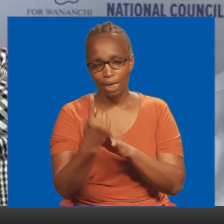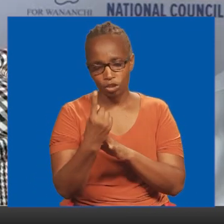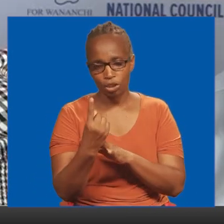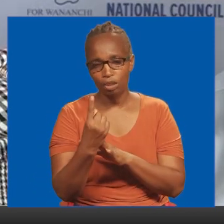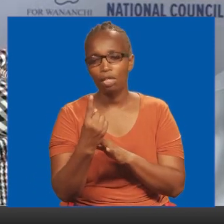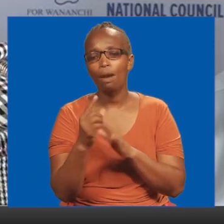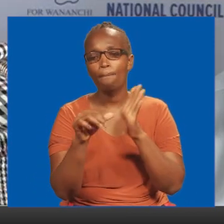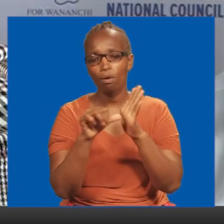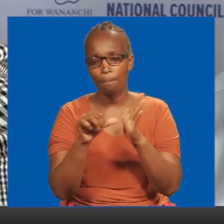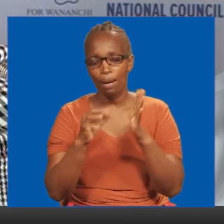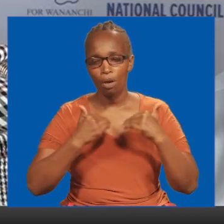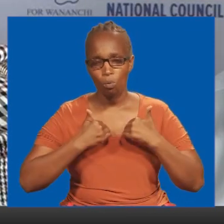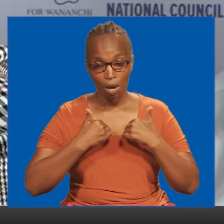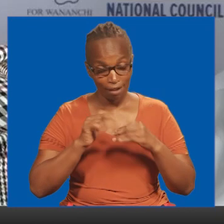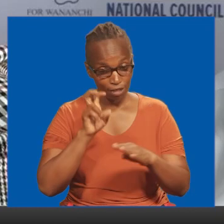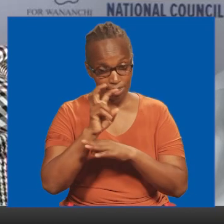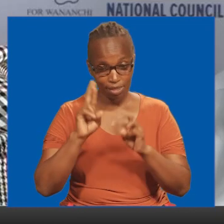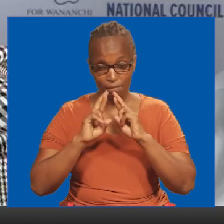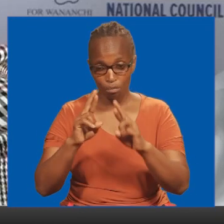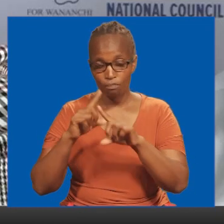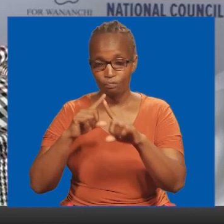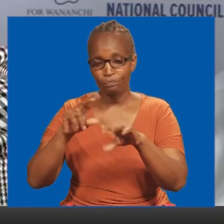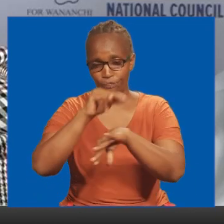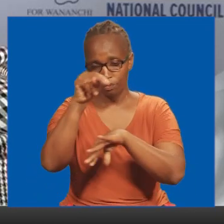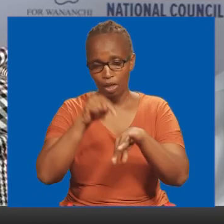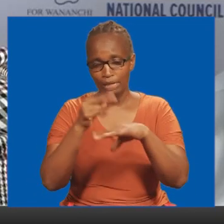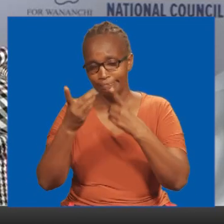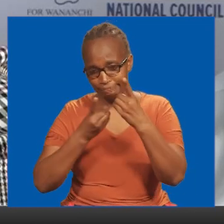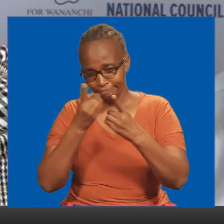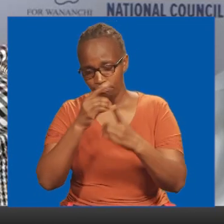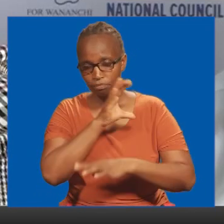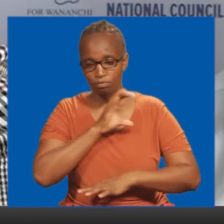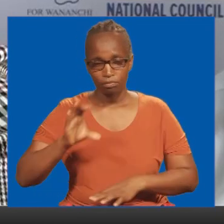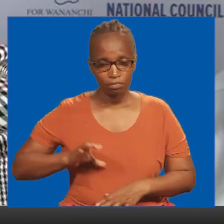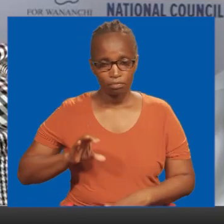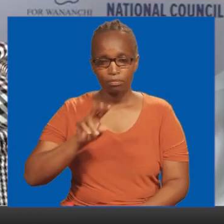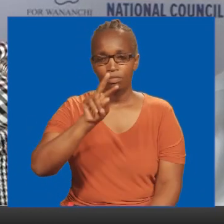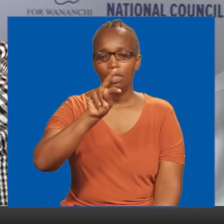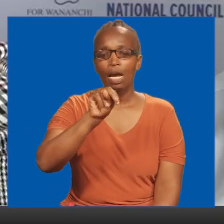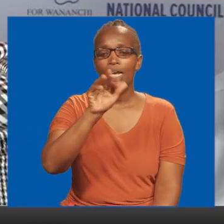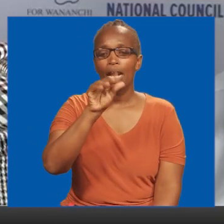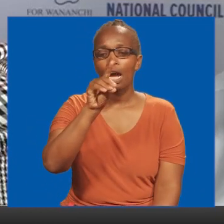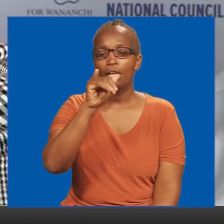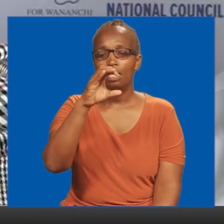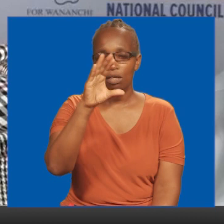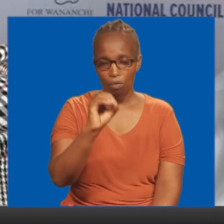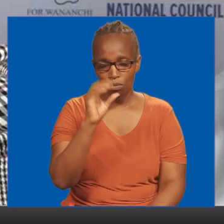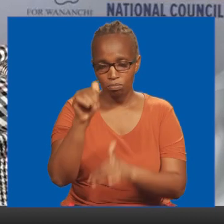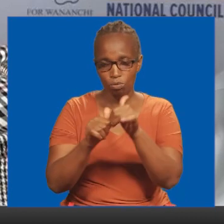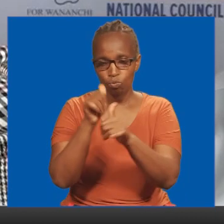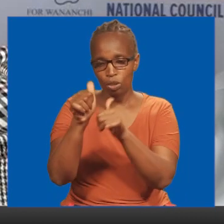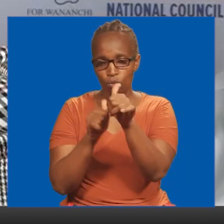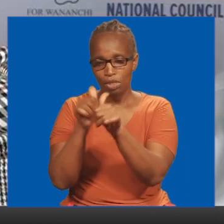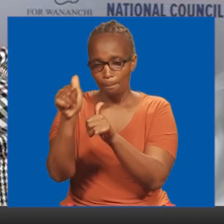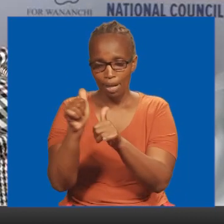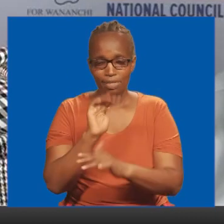to strikes. We have reviewed the report by the National Dialogue Committee, NADCO, that was presented and